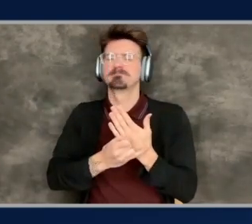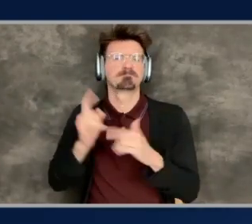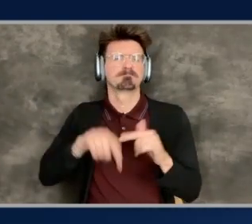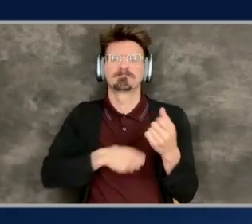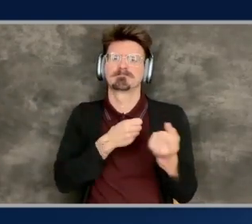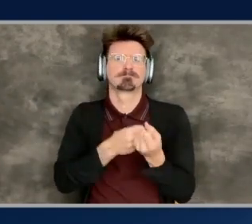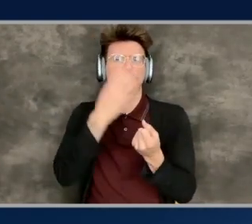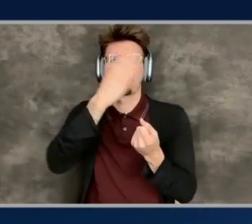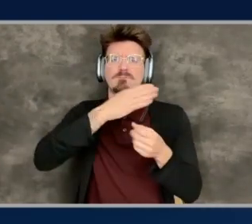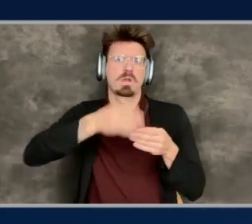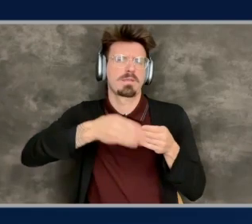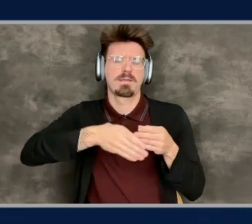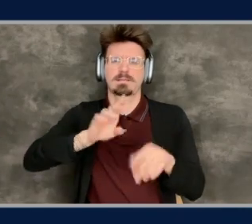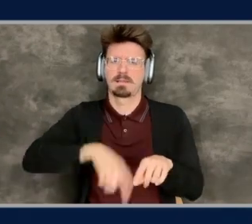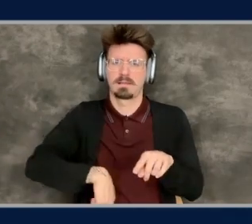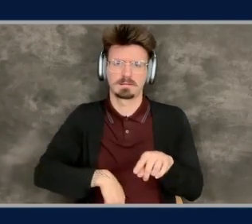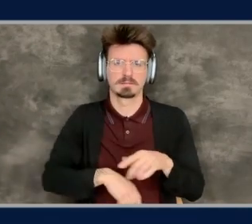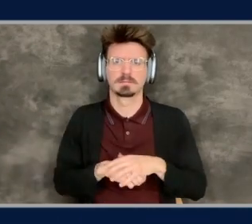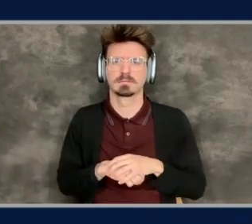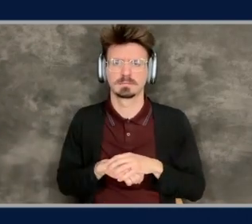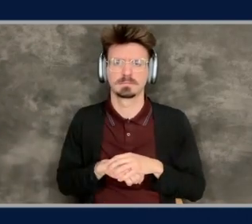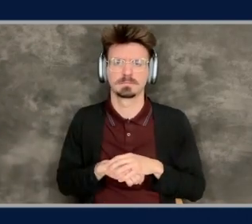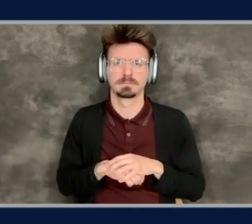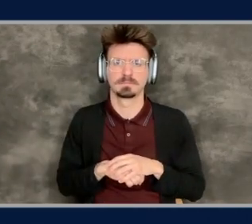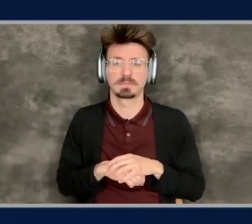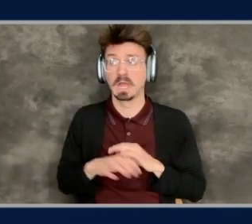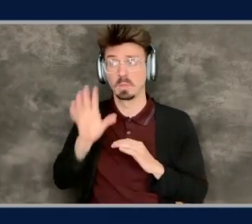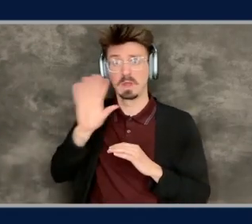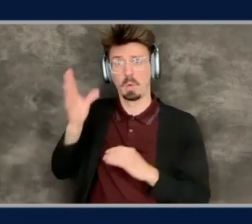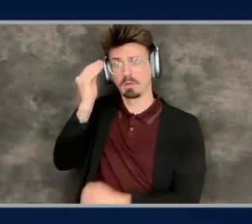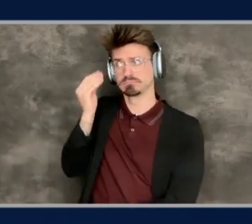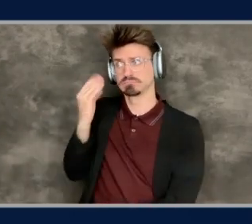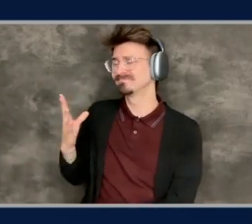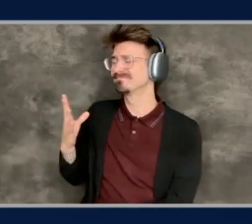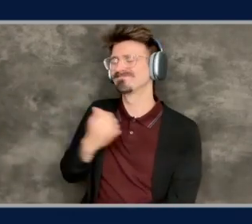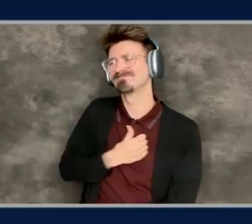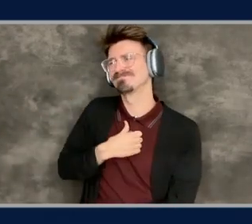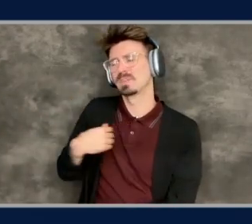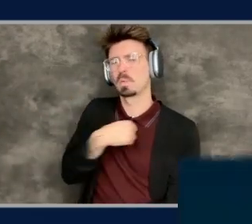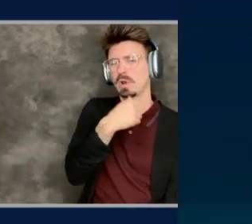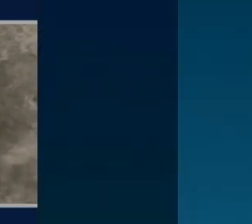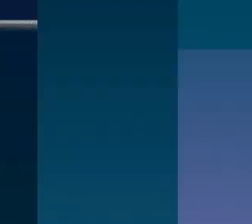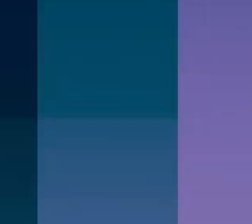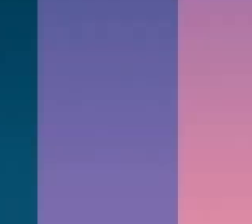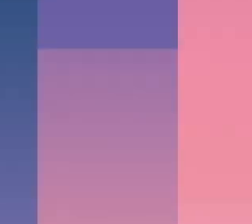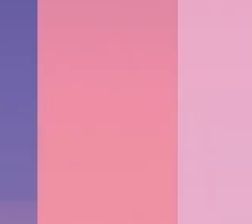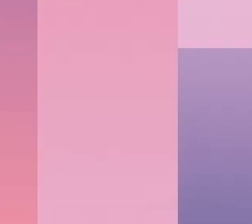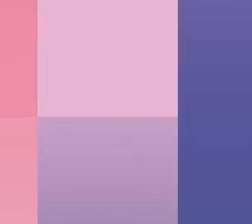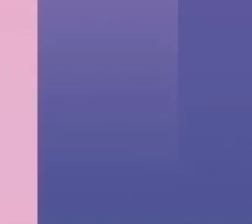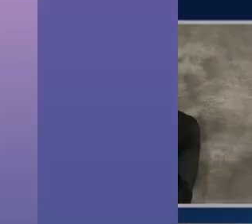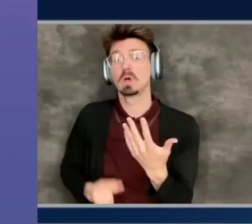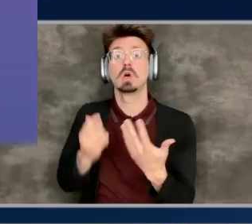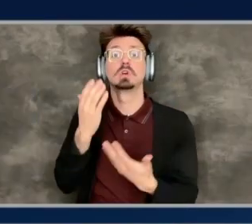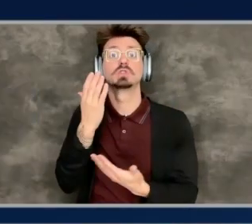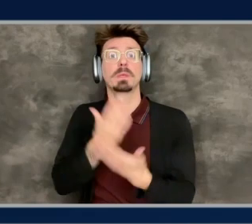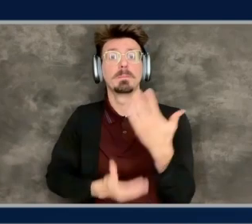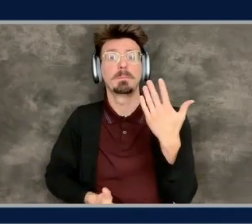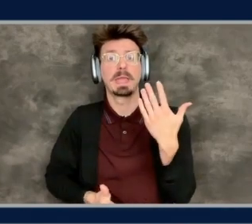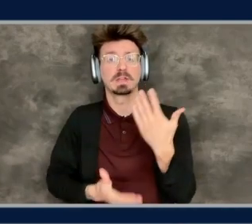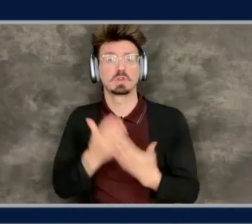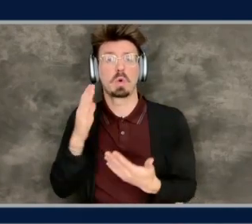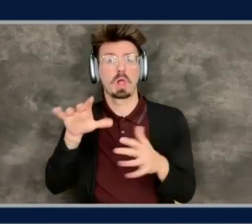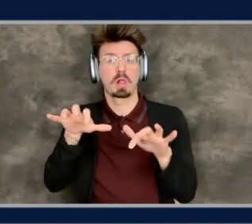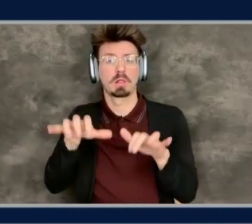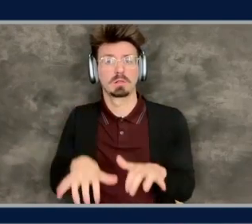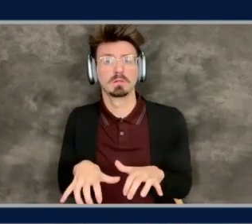if there is a repository, we'll say like these are repos we don't support. Okay. Mm. So the manual intervention is reduced to a point where like okay we have gone